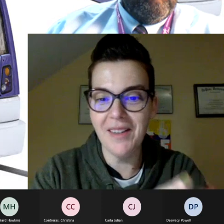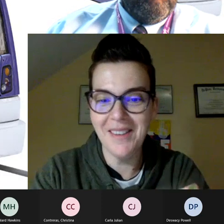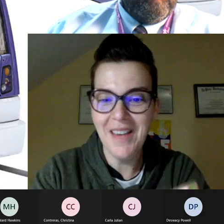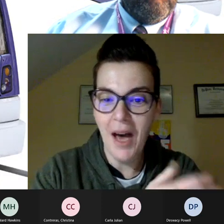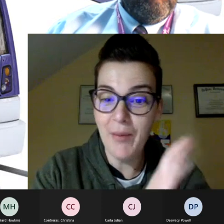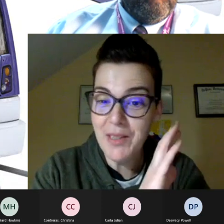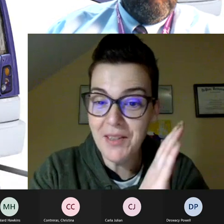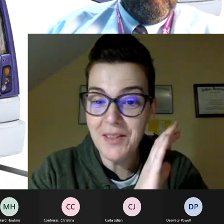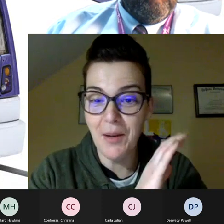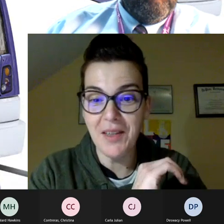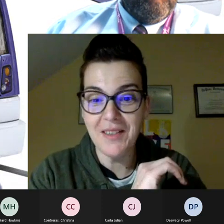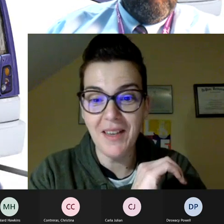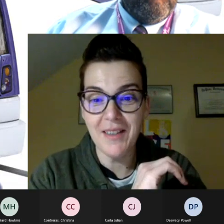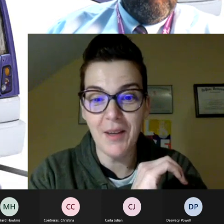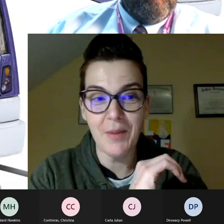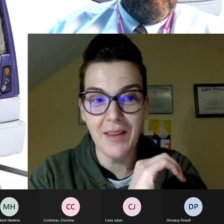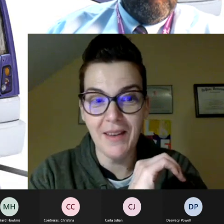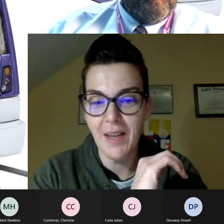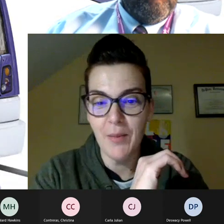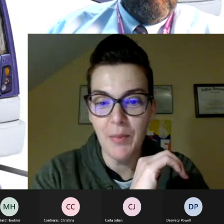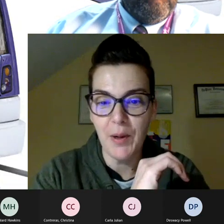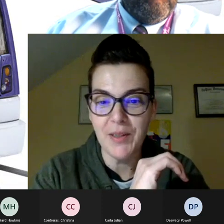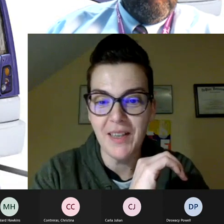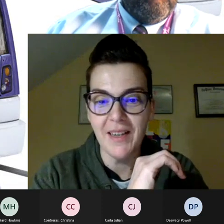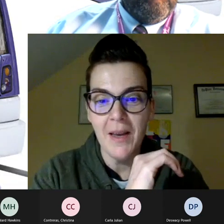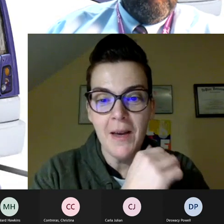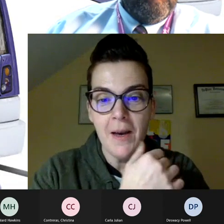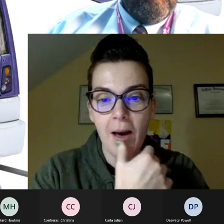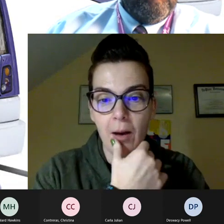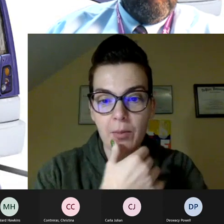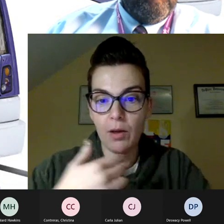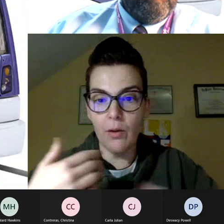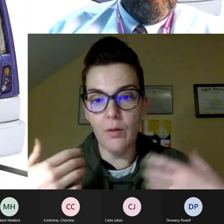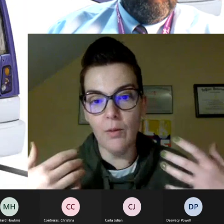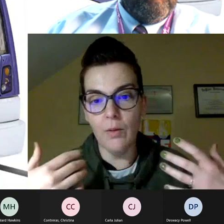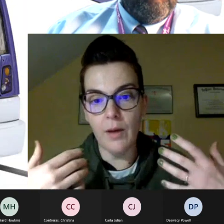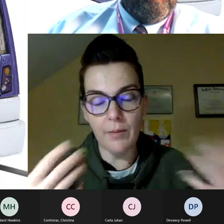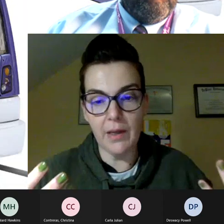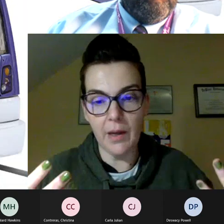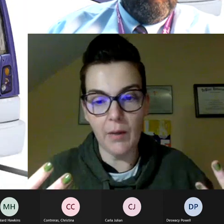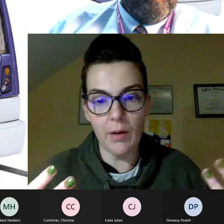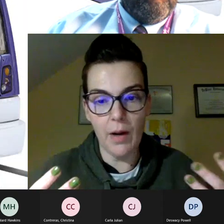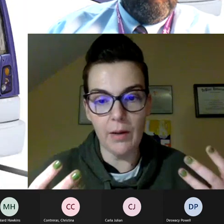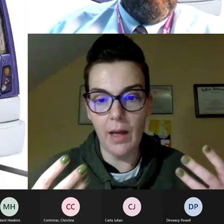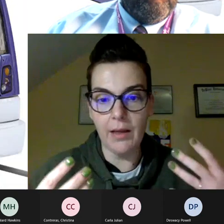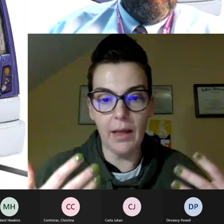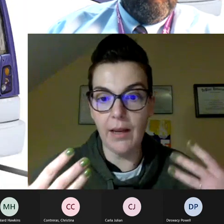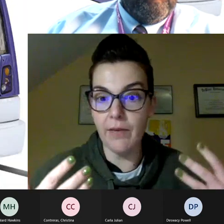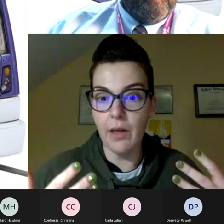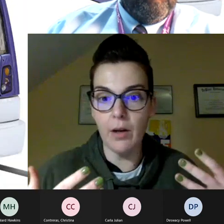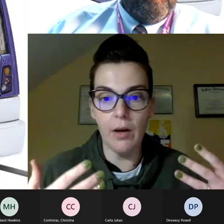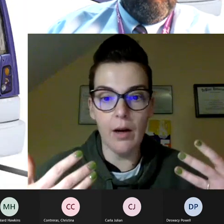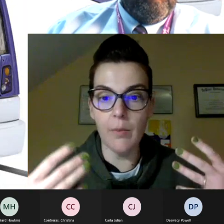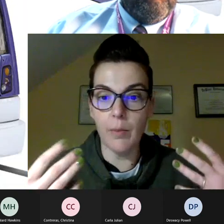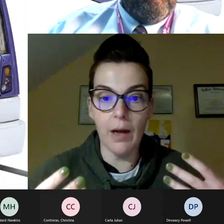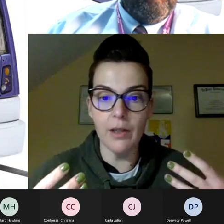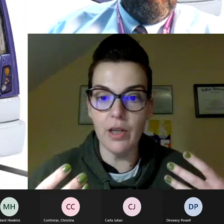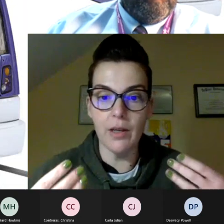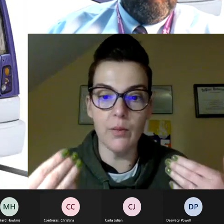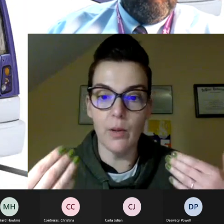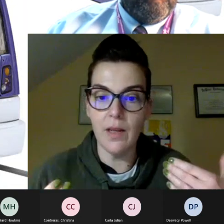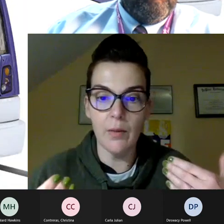aware that I'm a see something, say something type person. Yeah. So because I walk around a lot, like if there